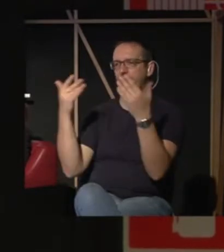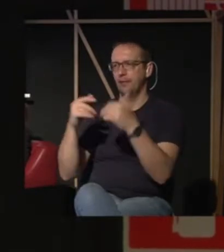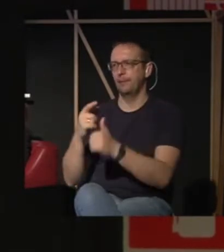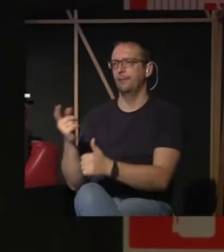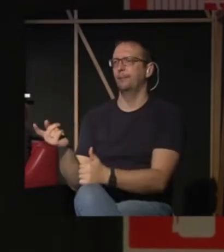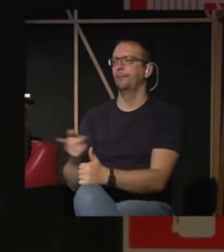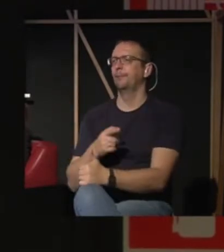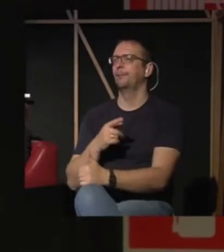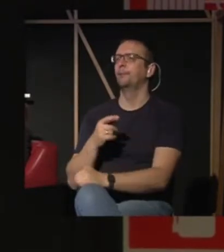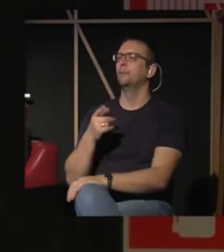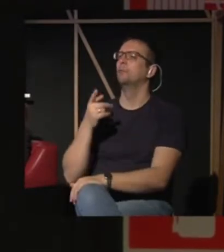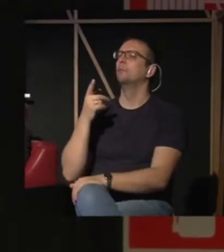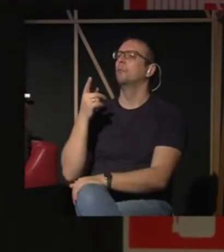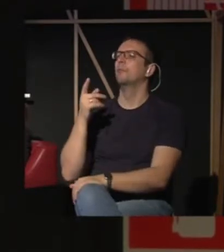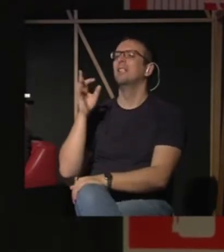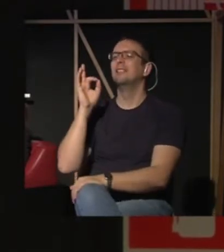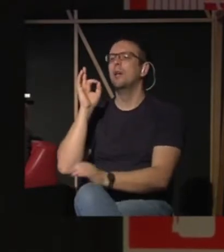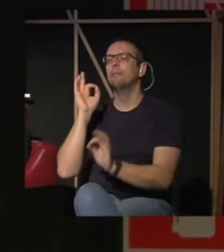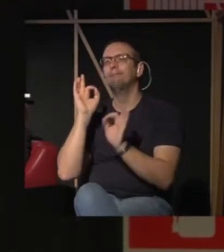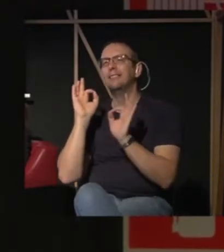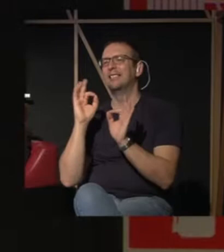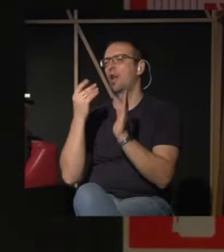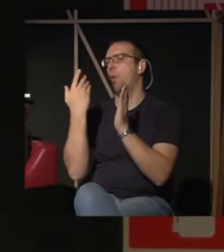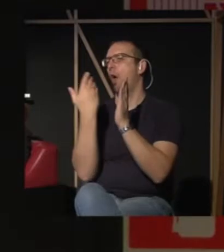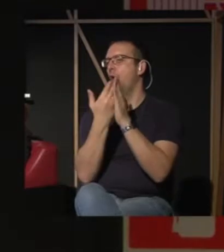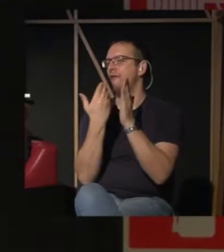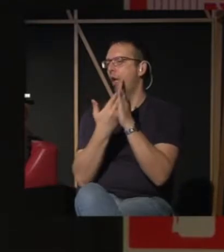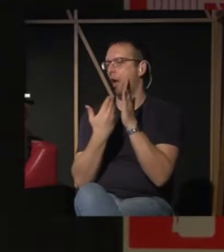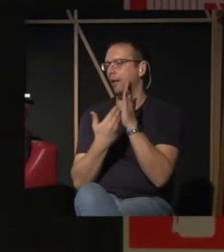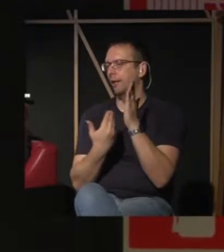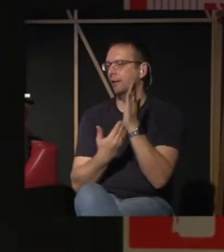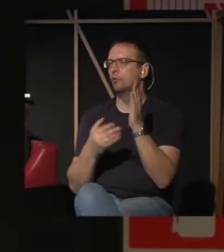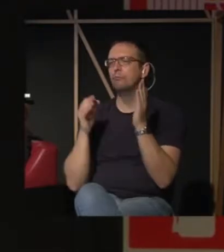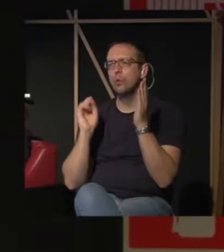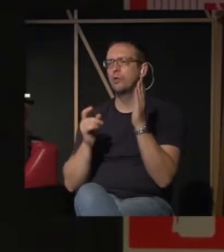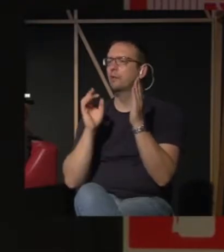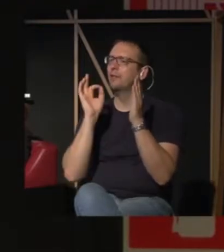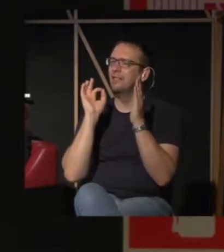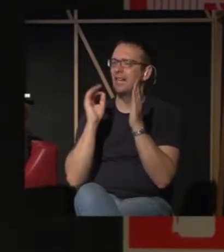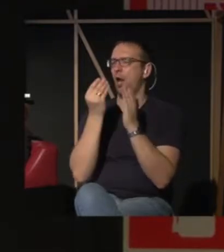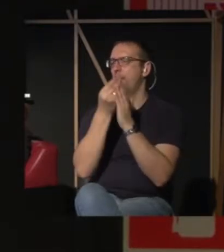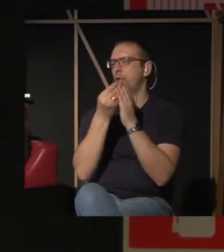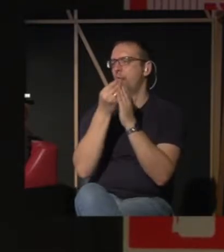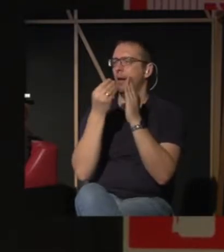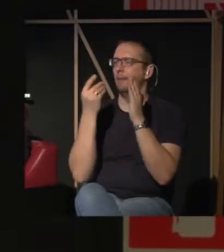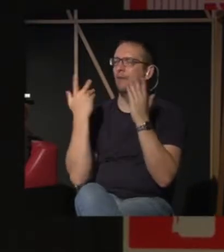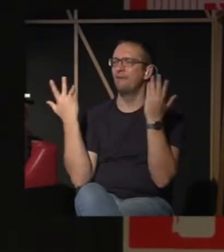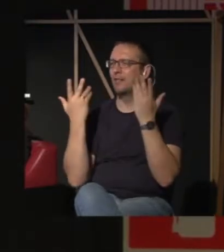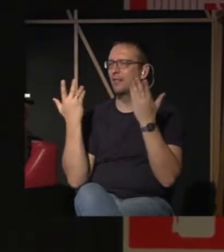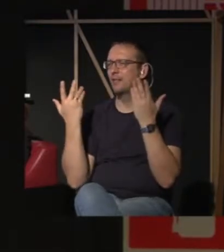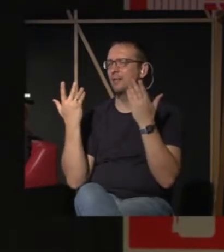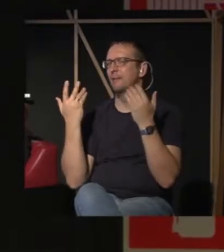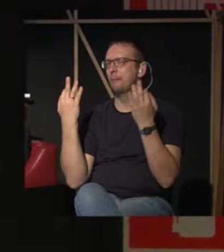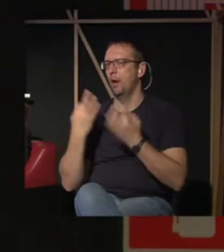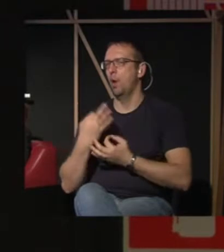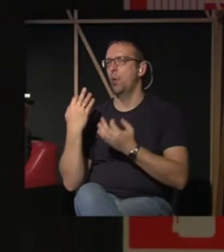was done for infrastructure, temporary infrastructure as well, signage and services. We